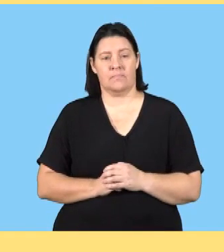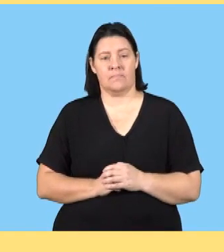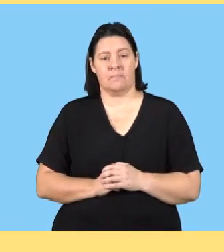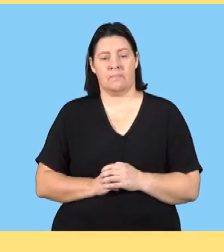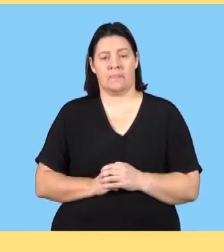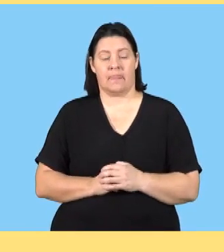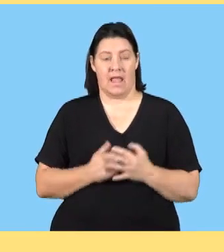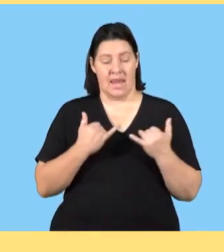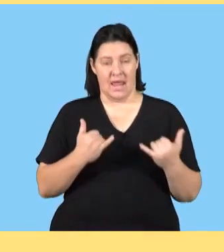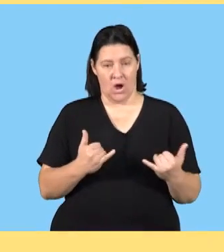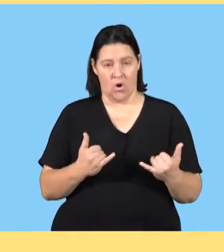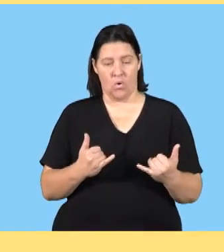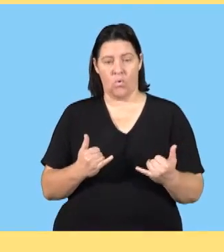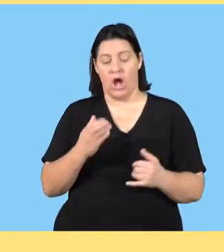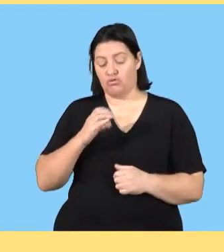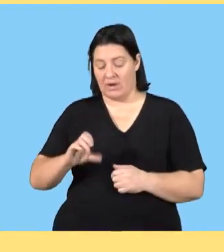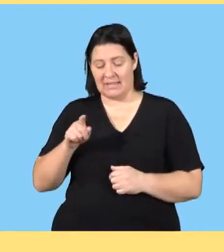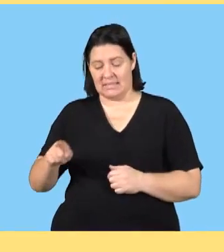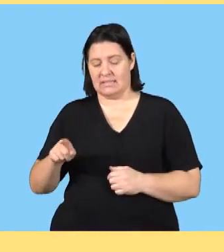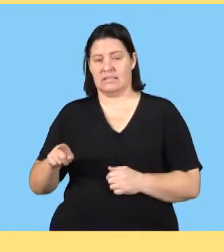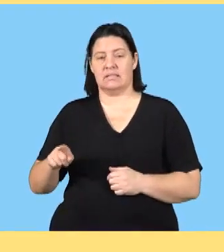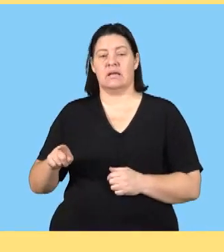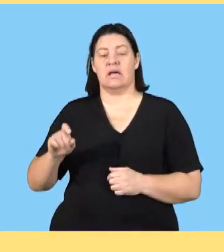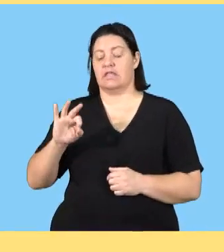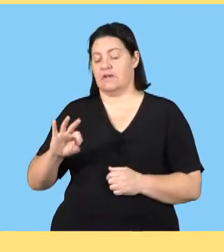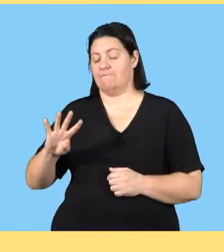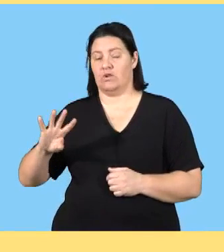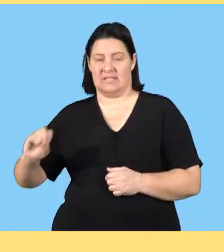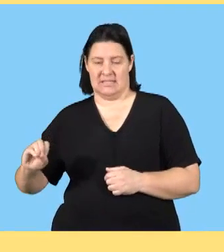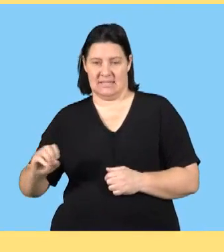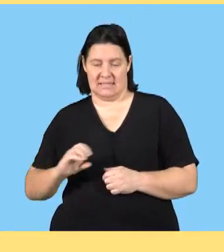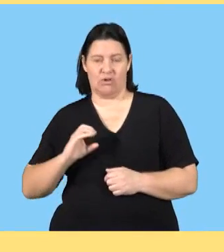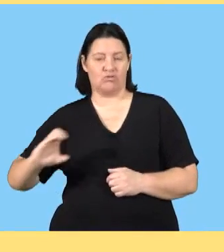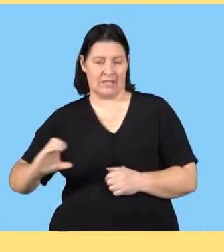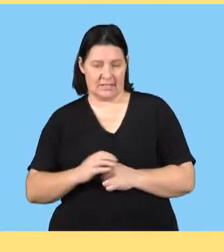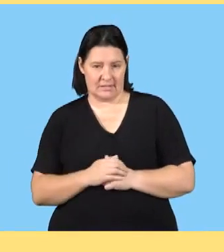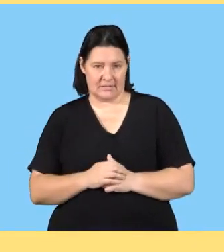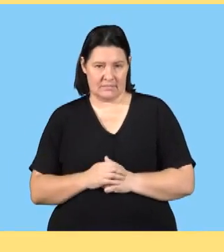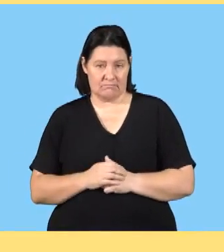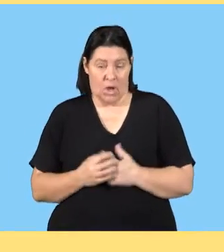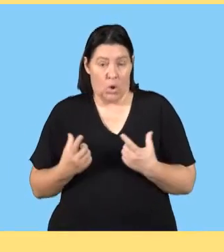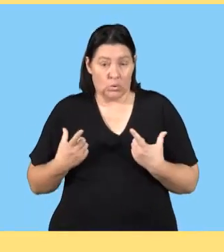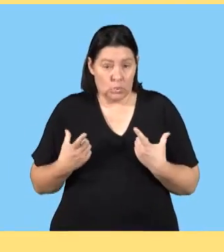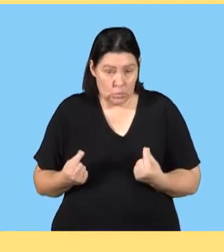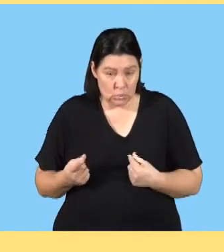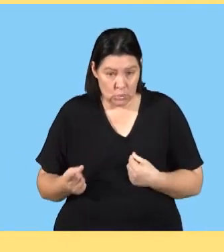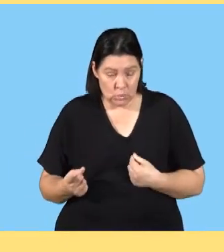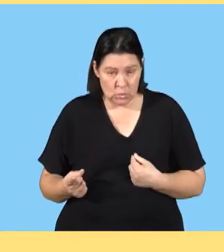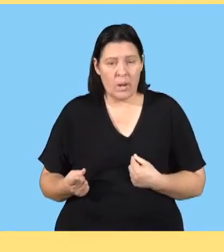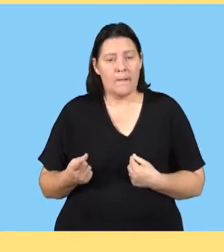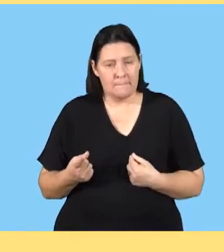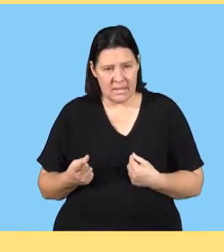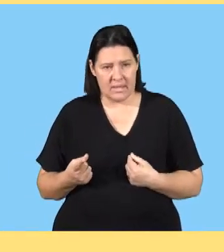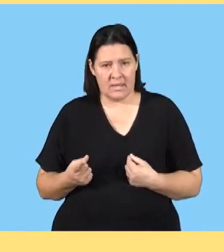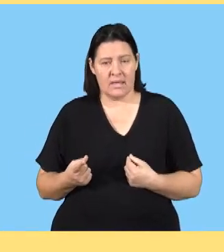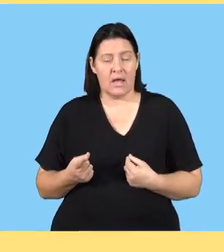Adams. And I'm going to credit now A. Adams with 340. Once I do that to A. Adams, I